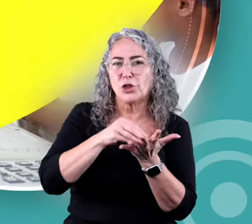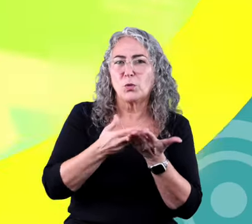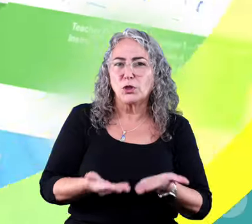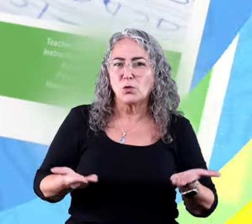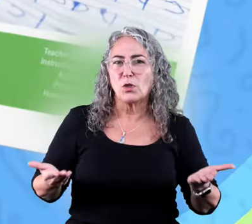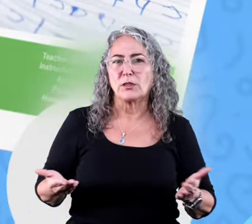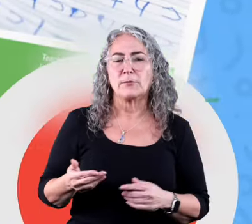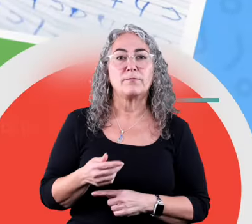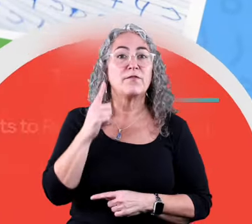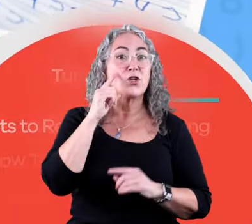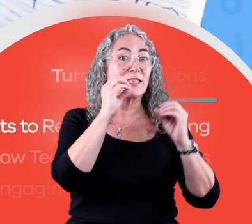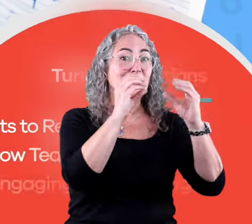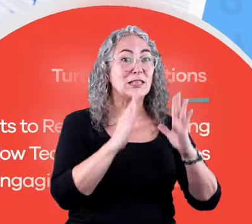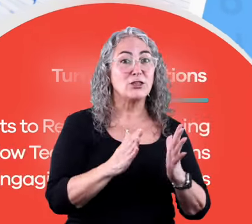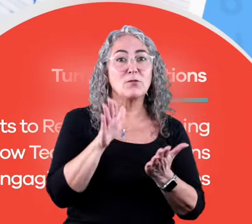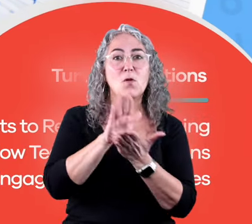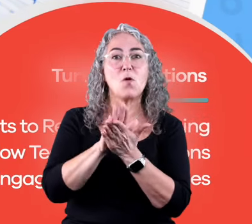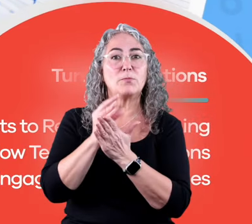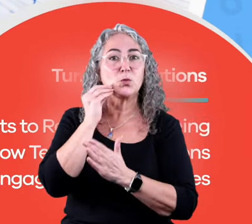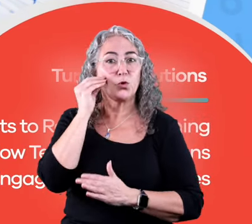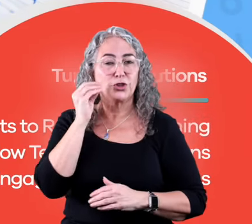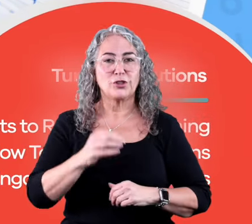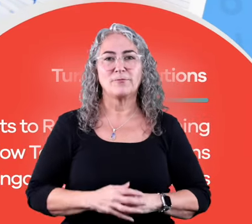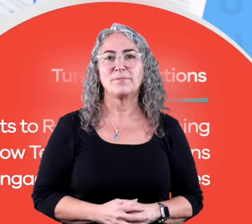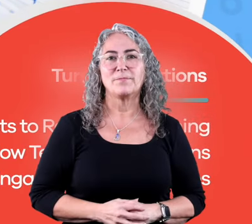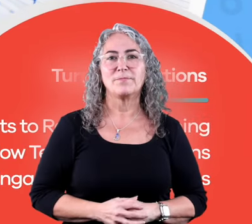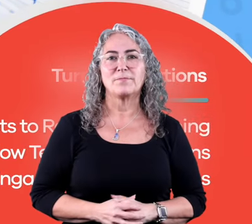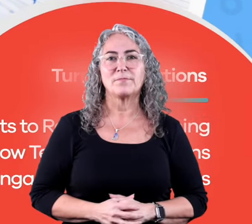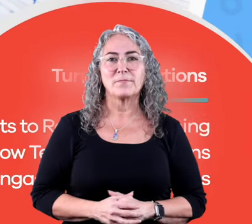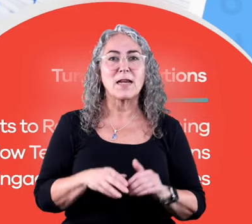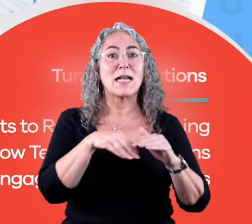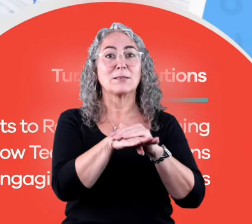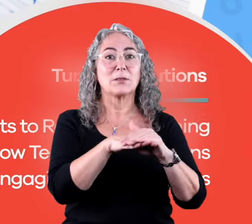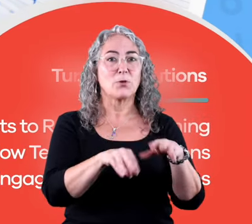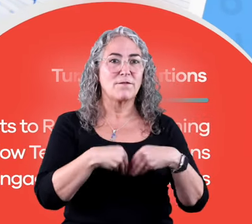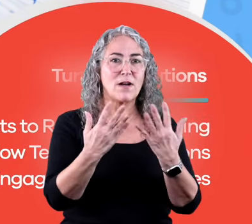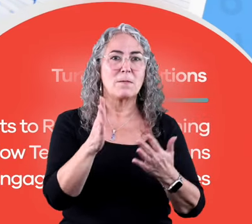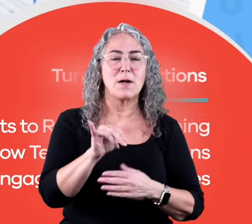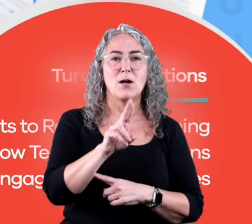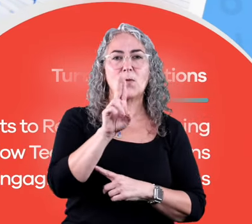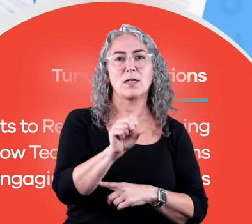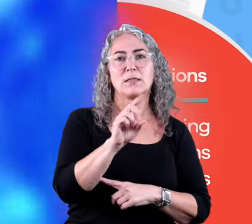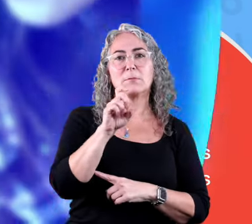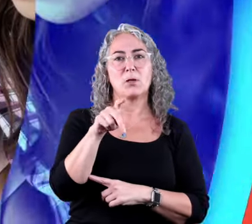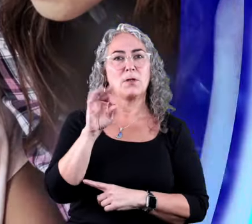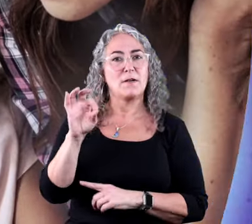resources and turnkey solutions for teachers and homeschoolers.